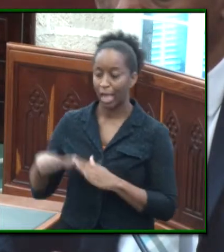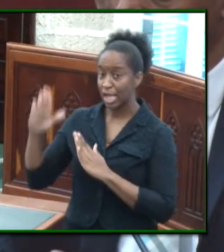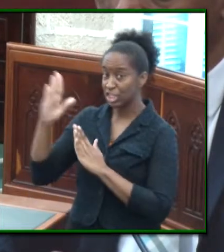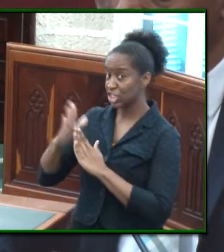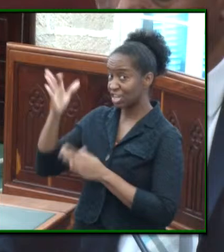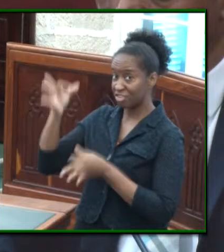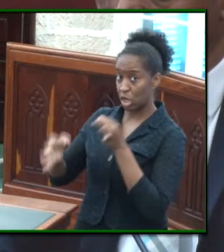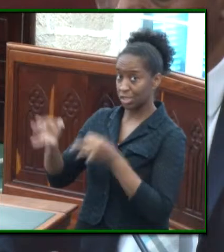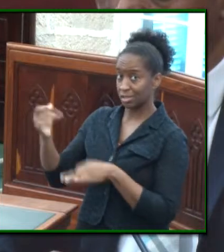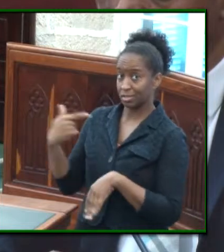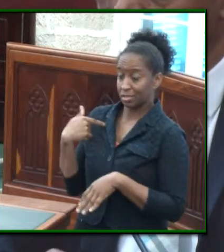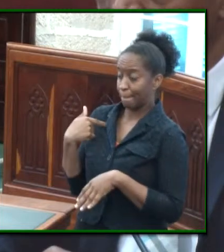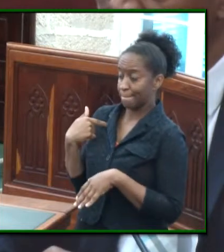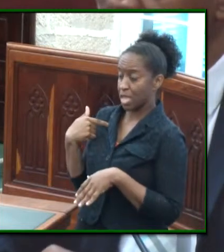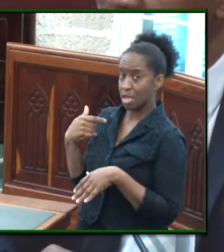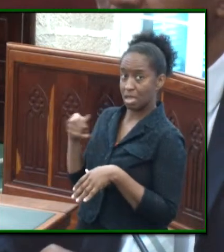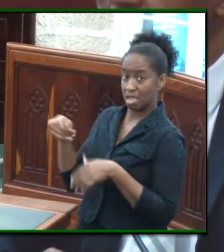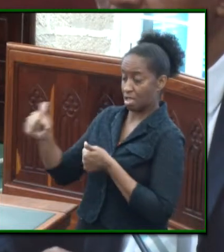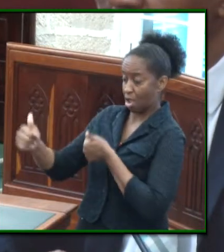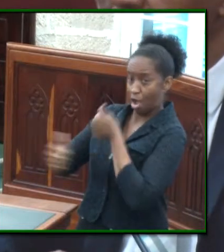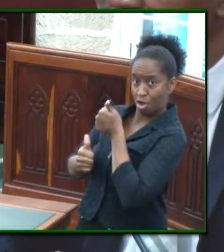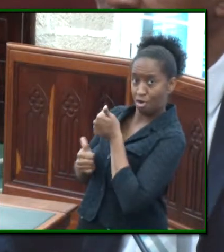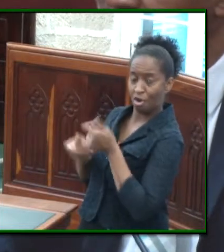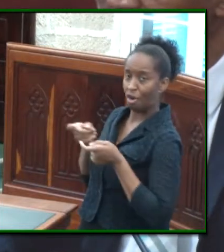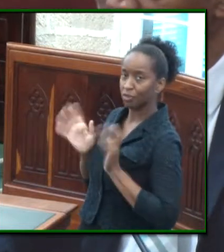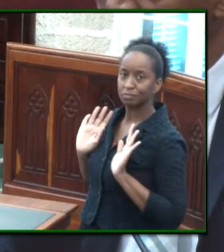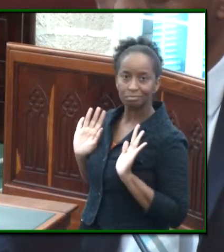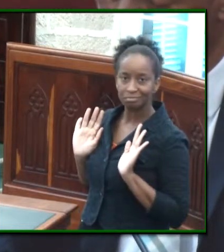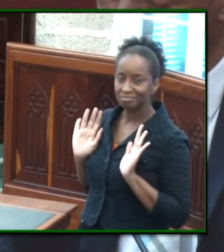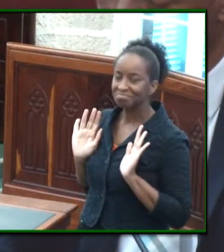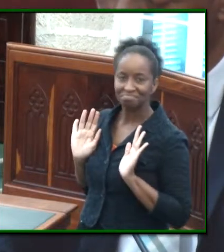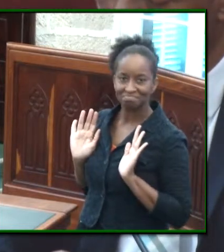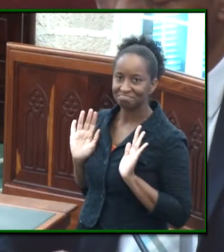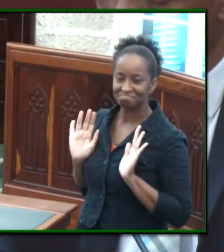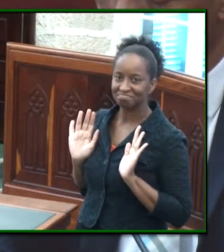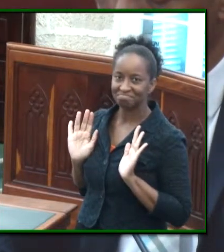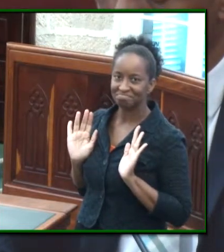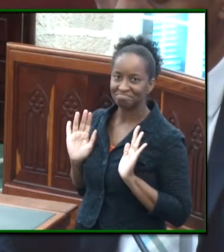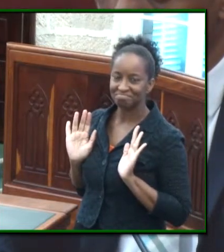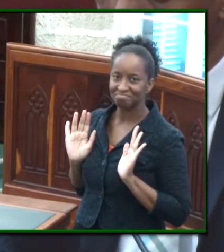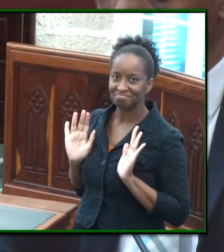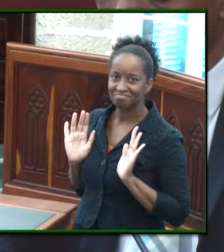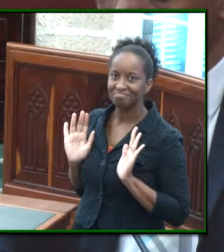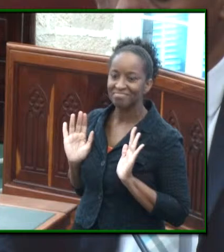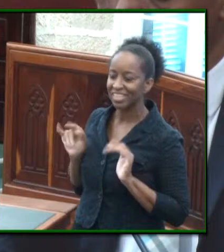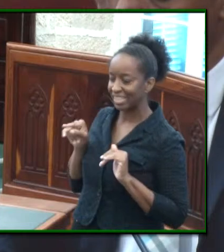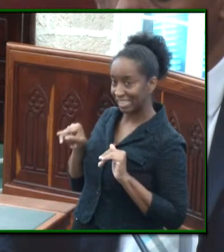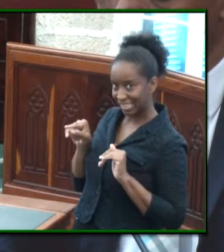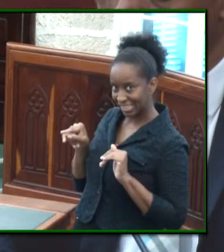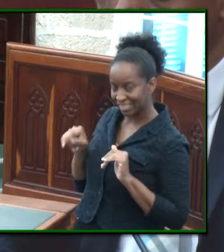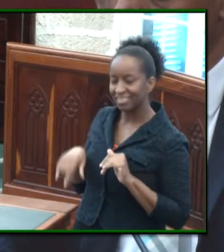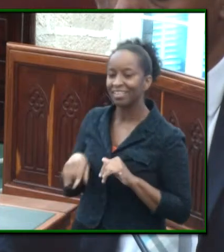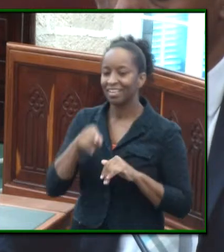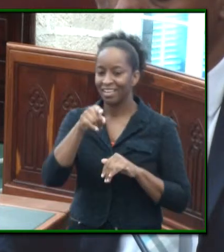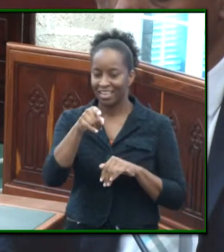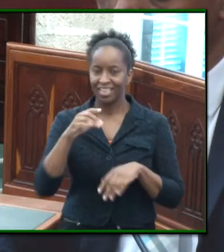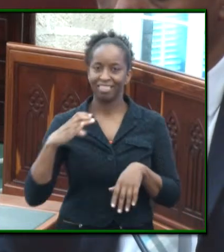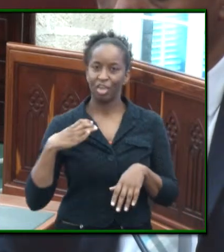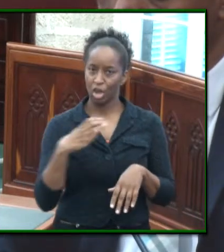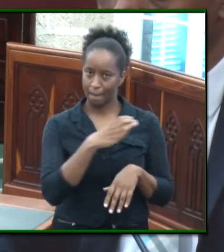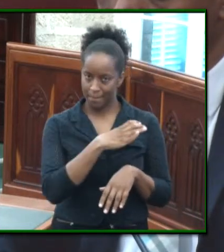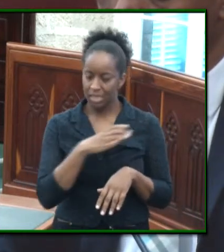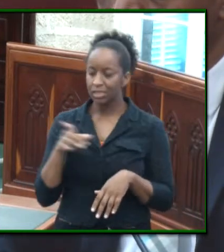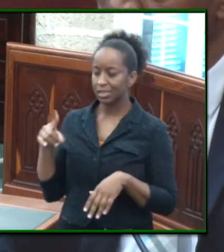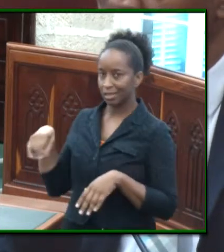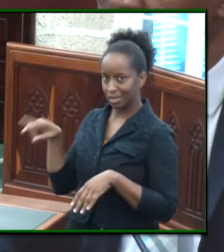So, I'm happy to say though that I think I can promise the people of Barbados that we'll have a fully